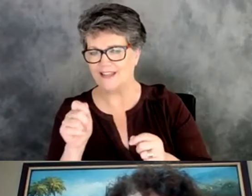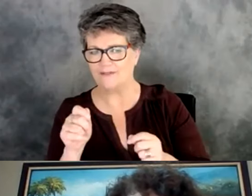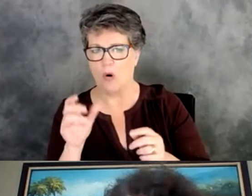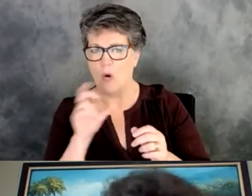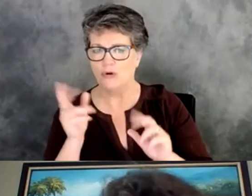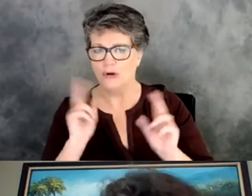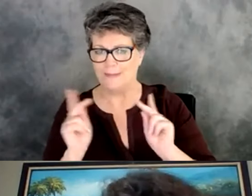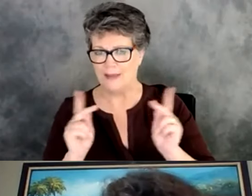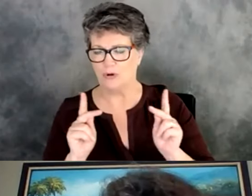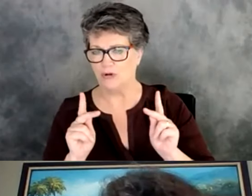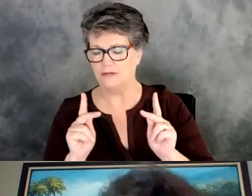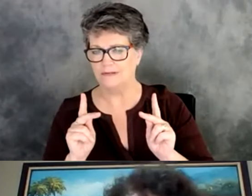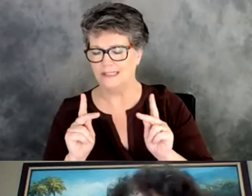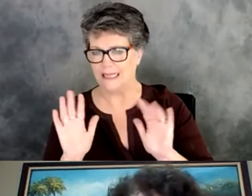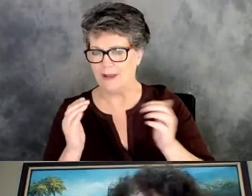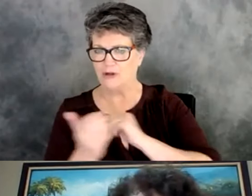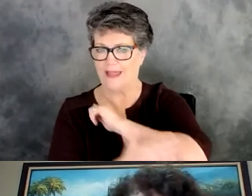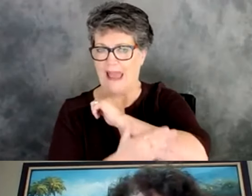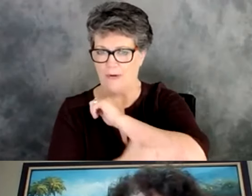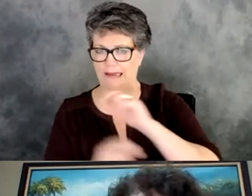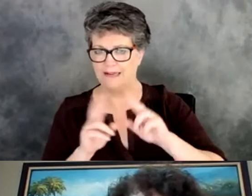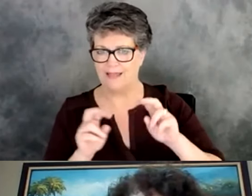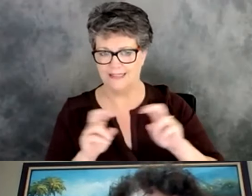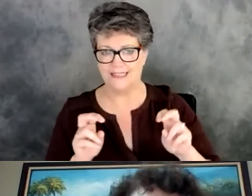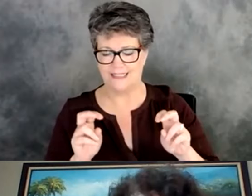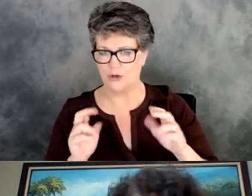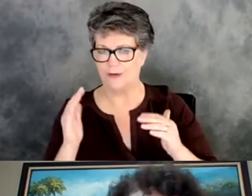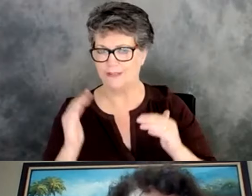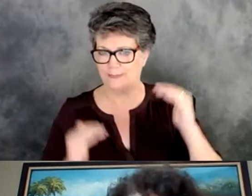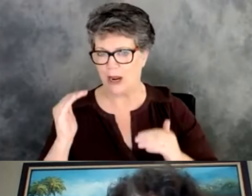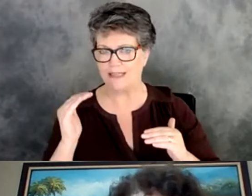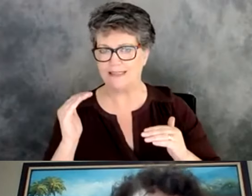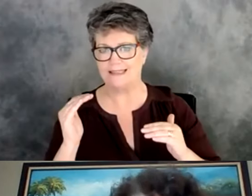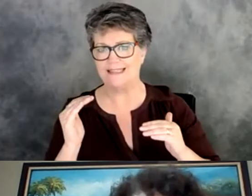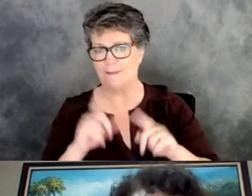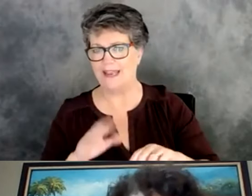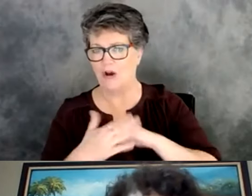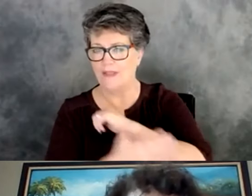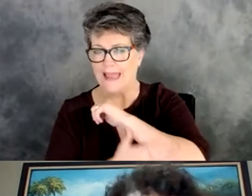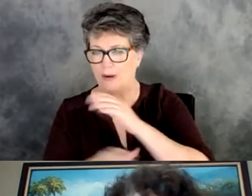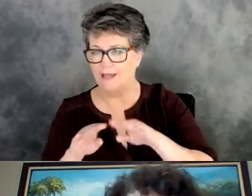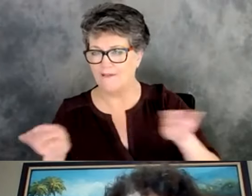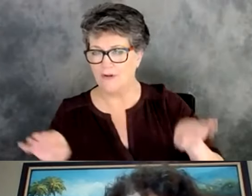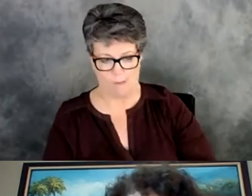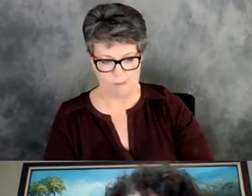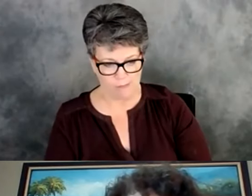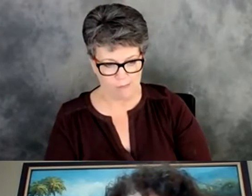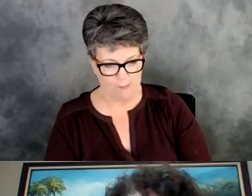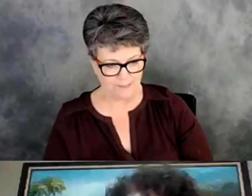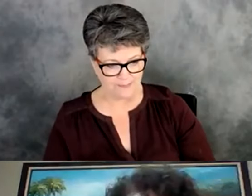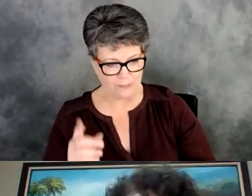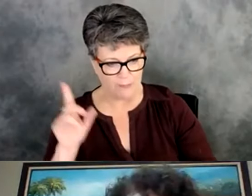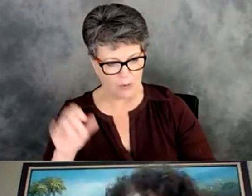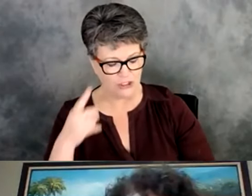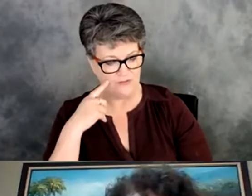the county analysis, because of course there are disparities in depending on the county level. Connie, my question for you,